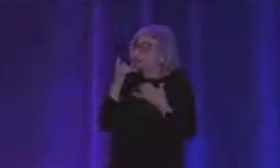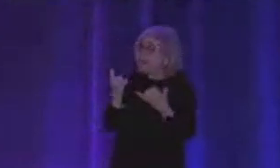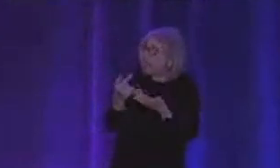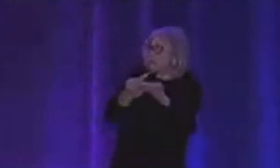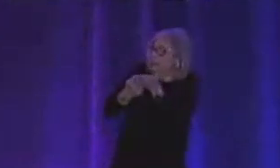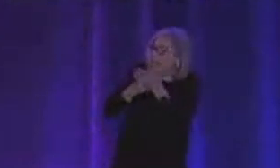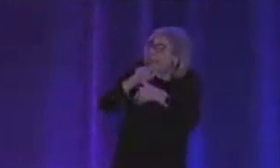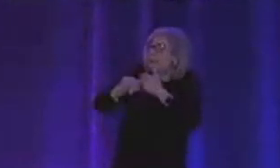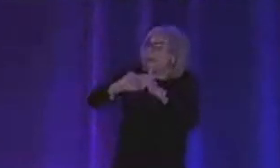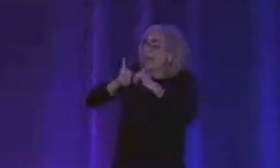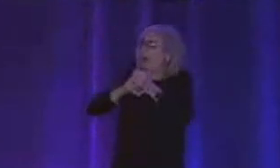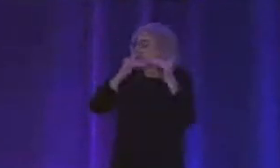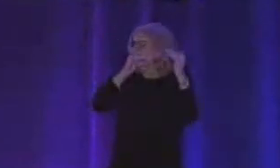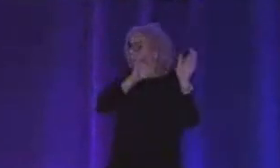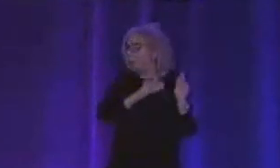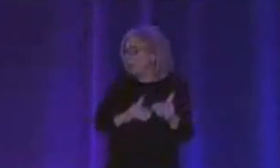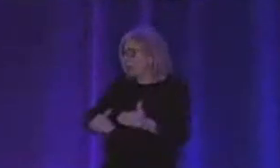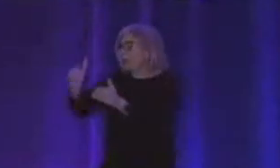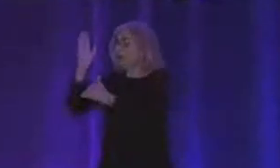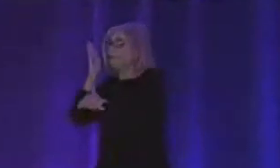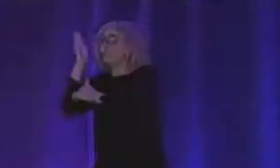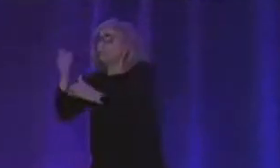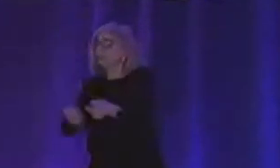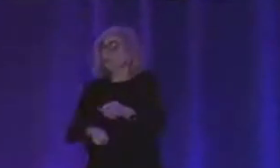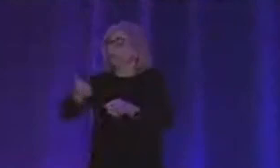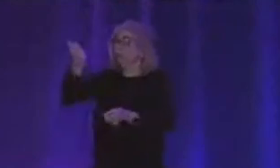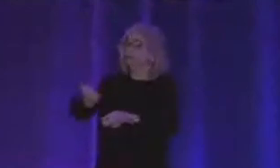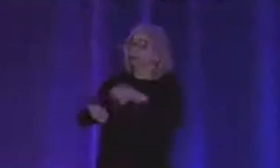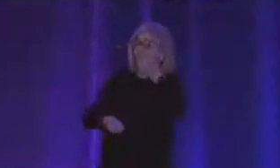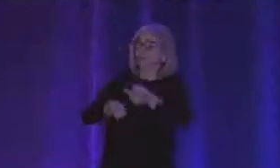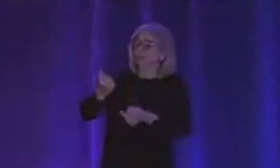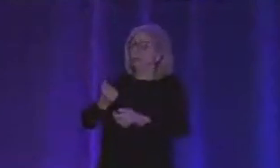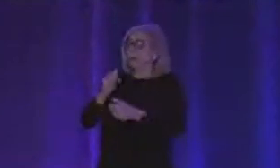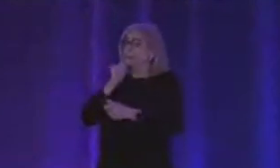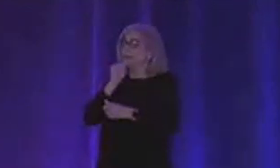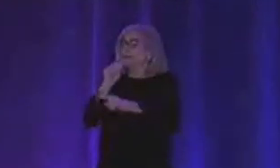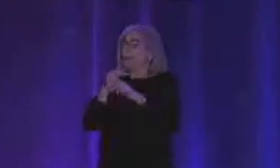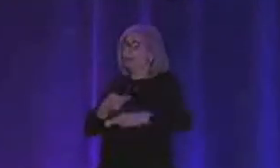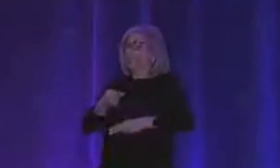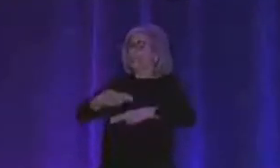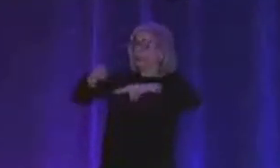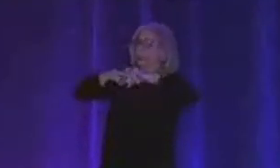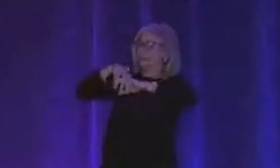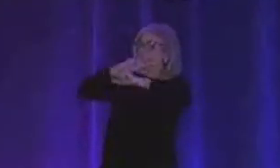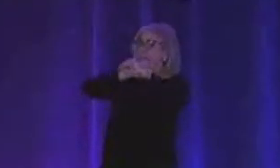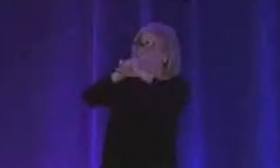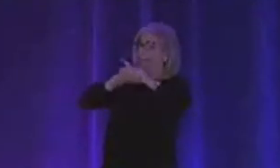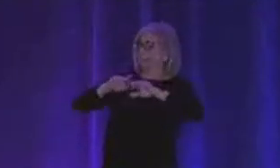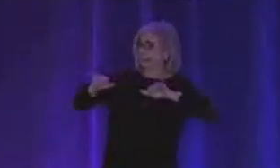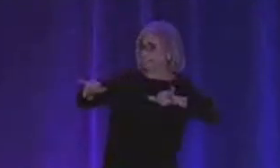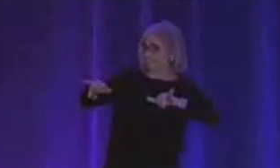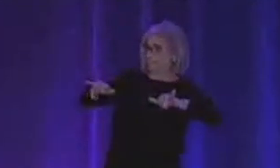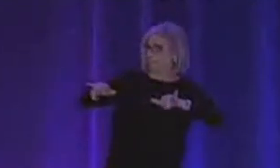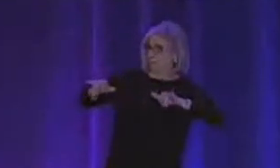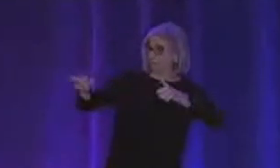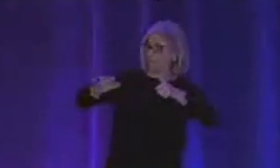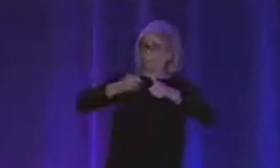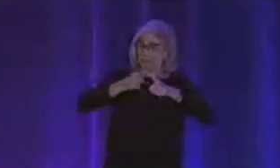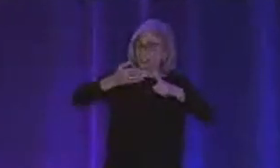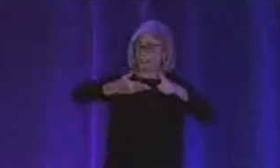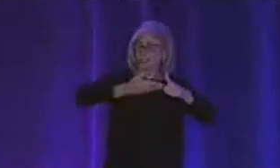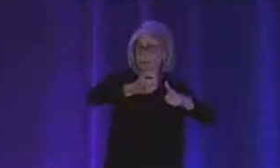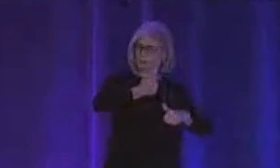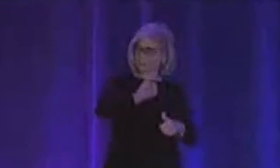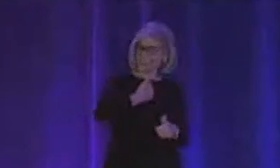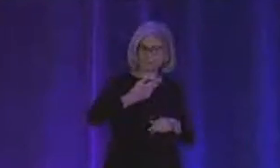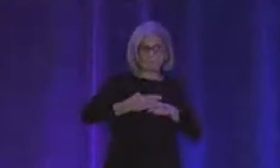can move to a future where we're getting rid of passwords, but increasing security at the same time. So first, let me introduce